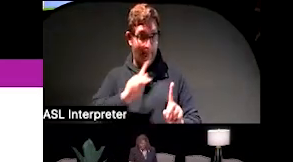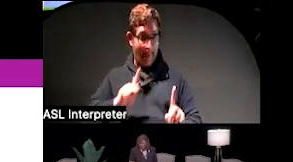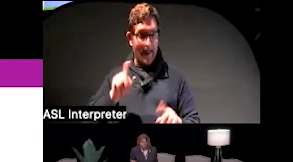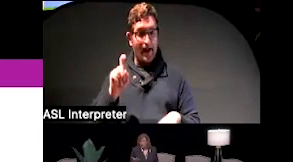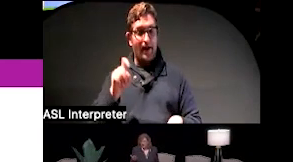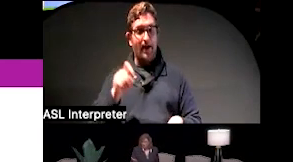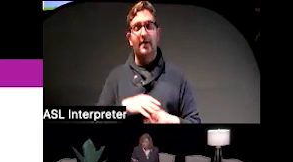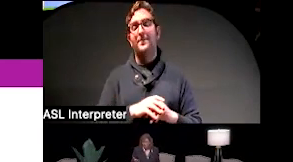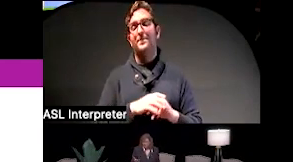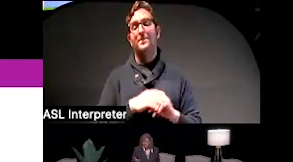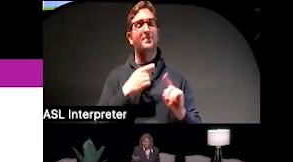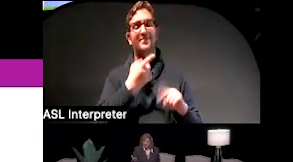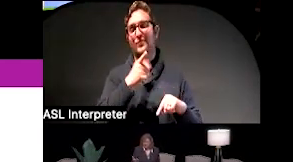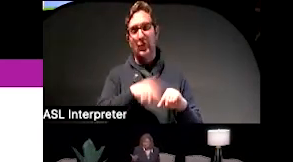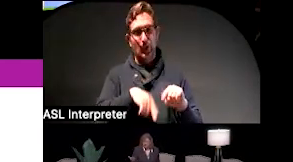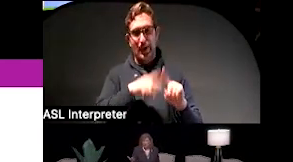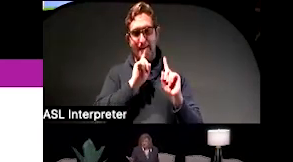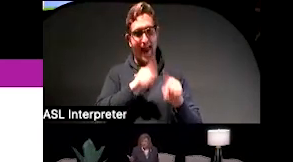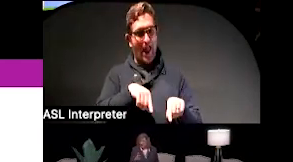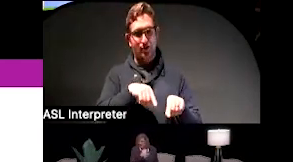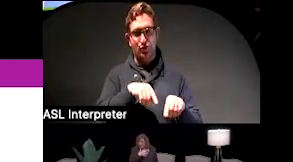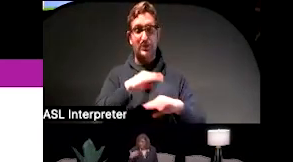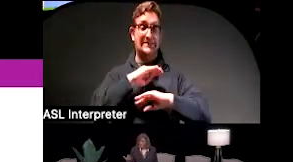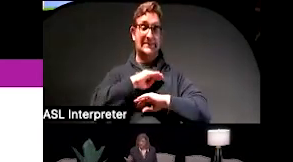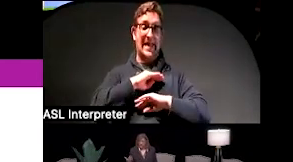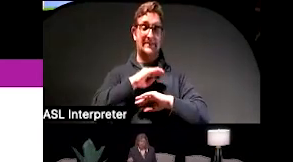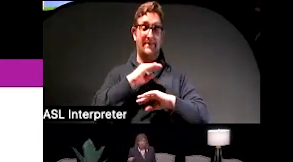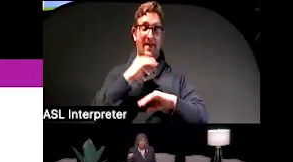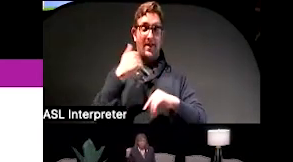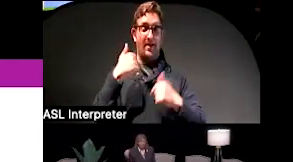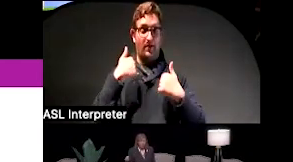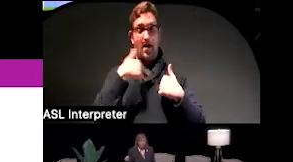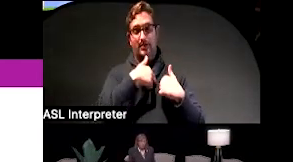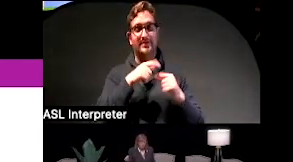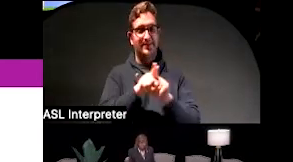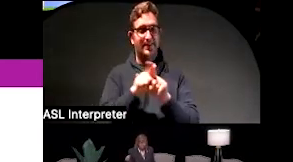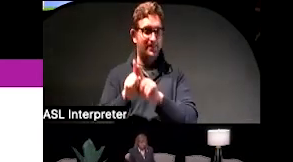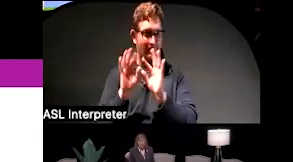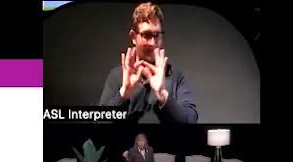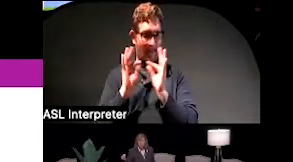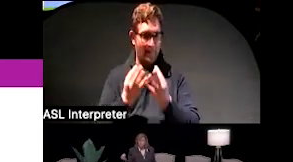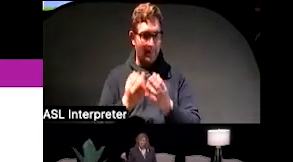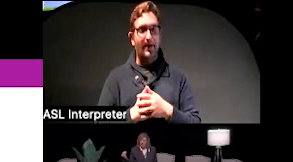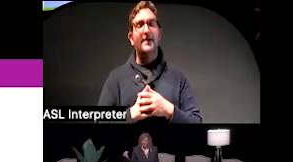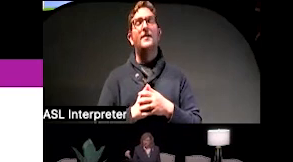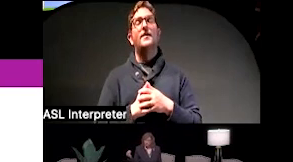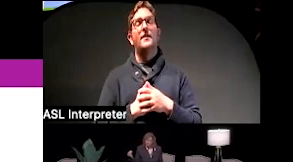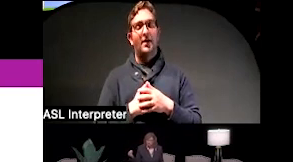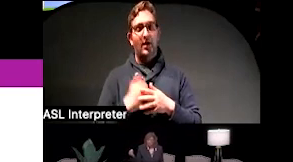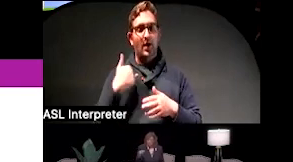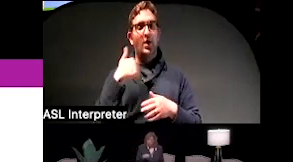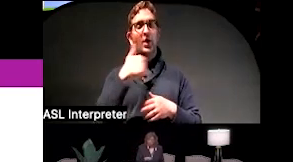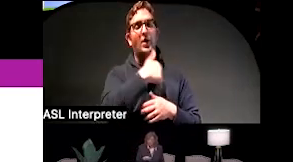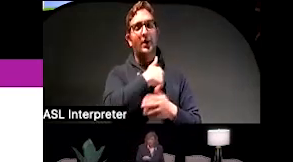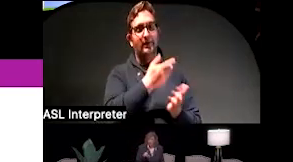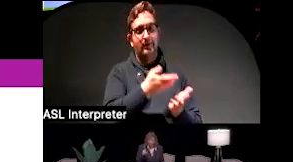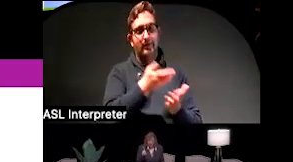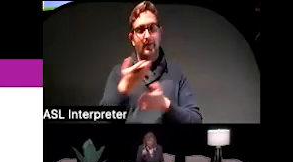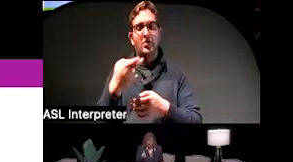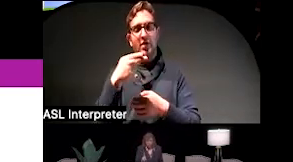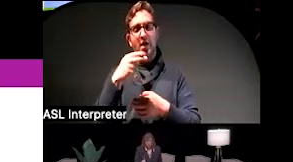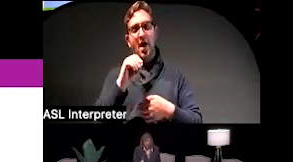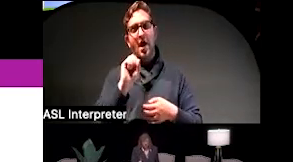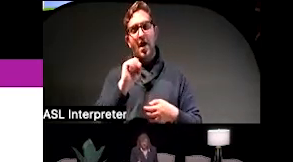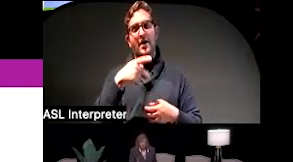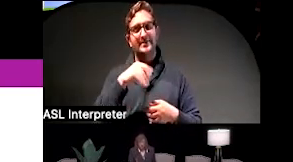They couldn't answer that in a way that satisfied us as a family. And we admitted her to hospice and brought her home, which is